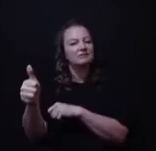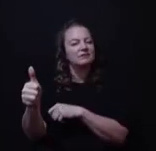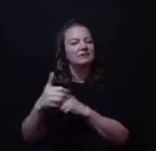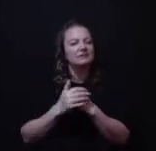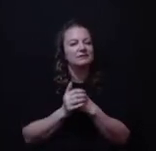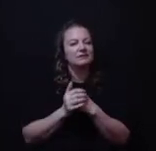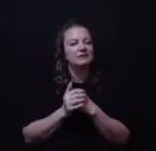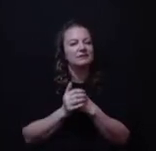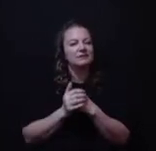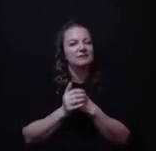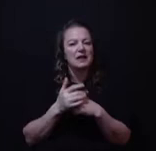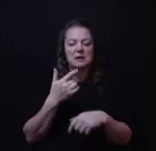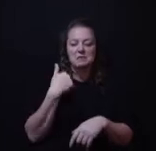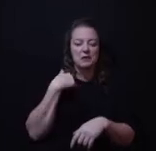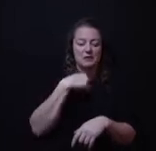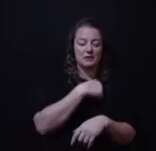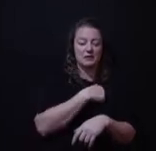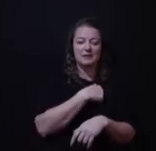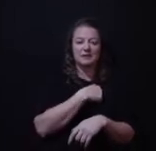We were no longer who we were.